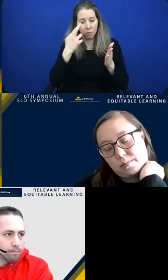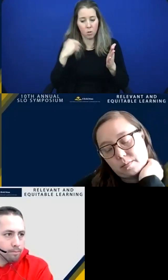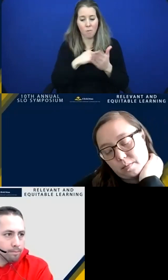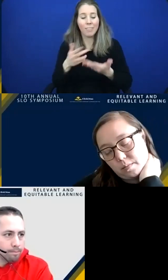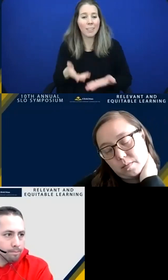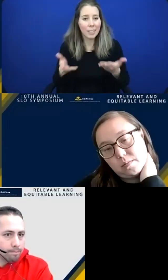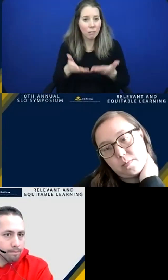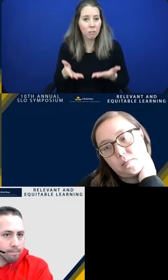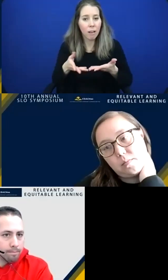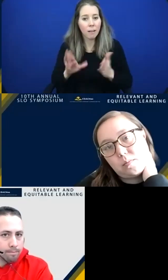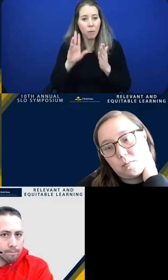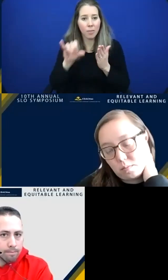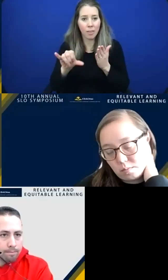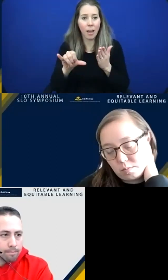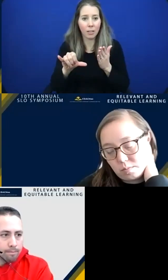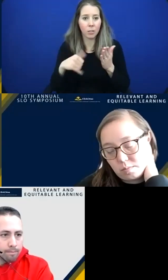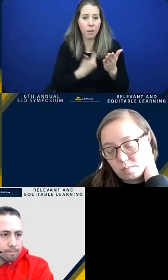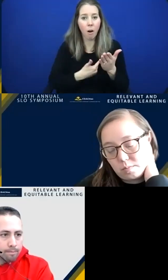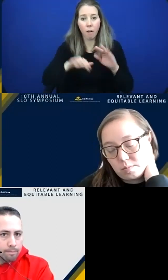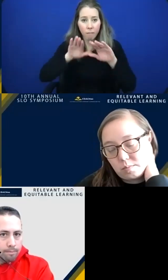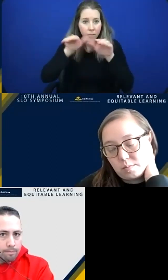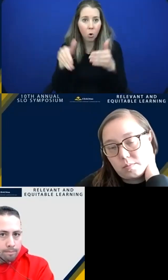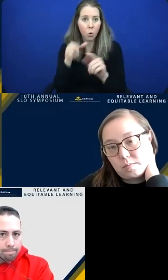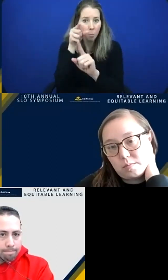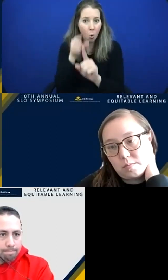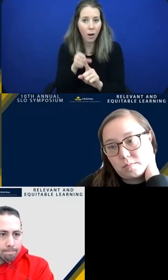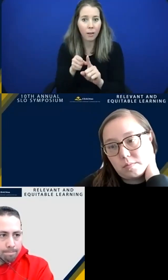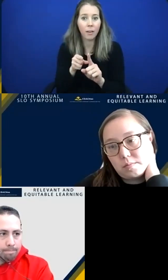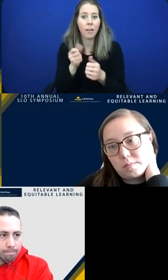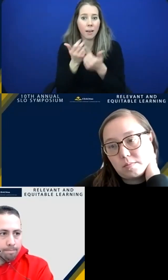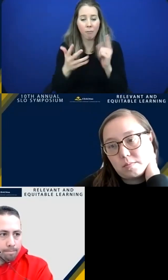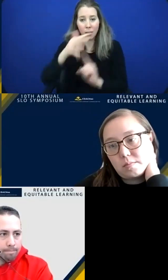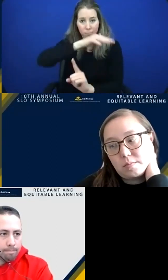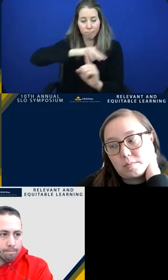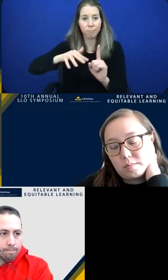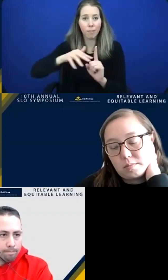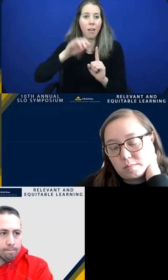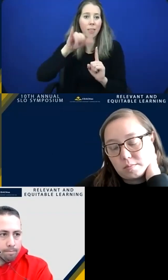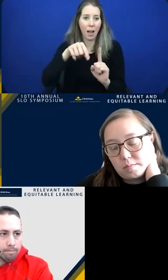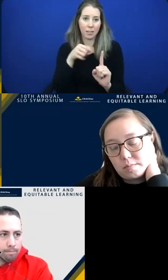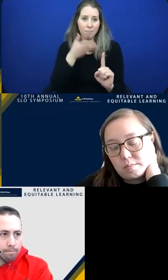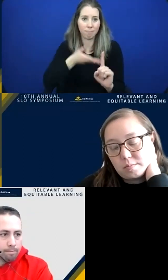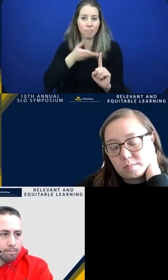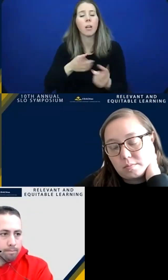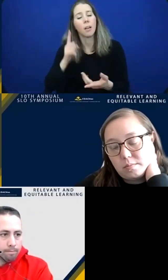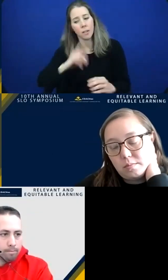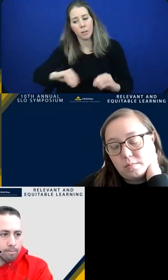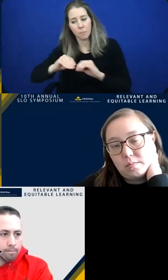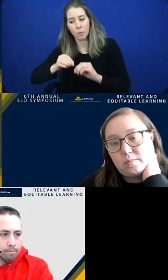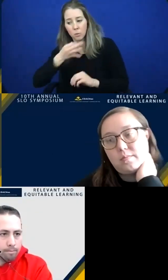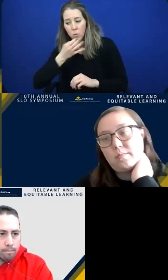be our focal point, and everything else revolve around that. And I think the sooner we can do